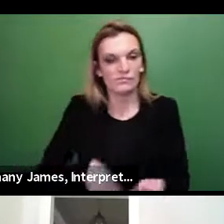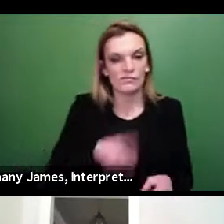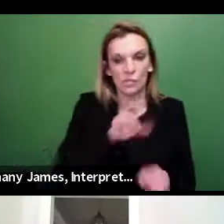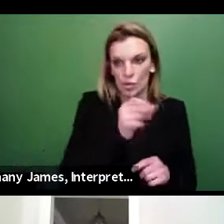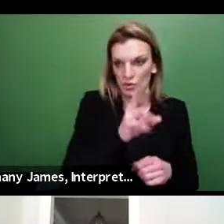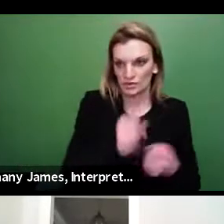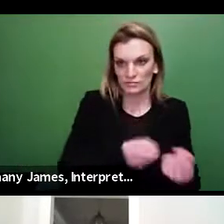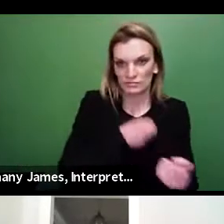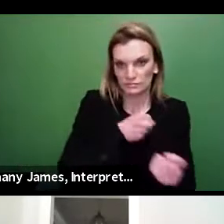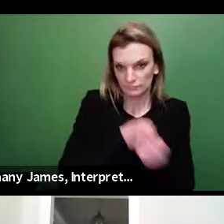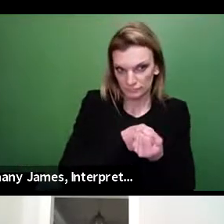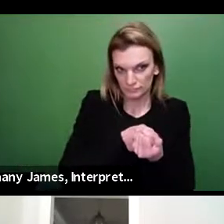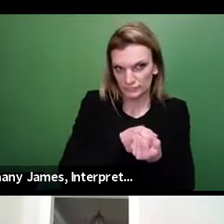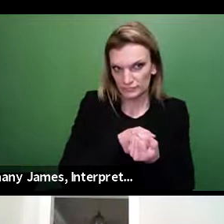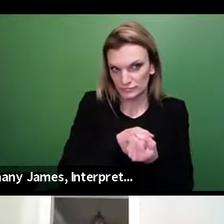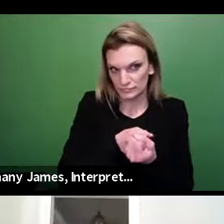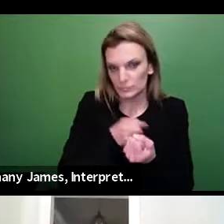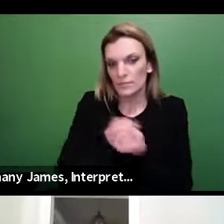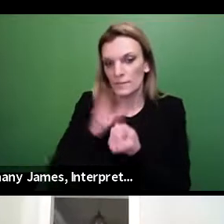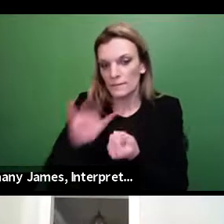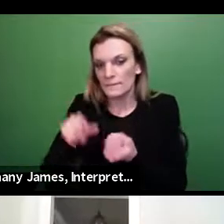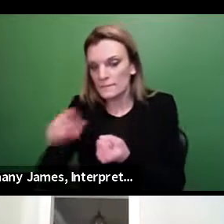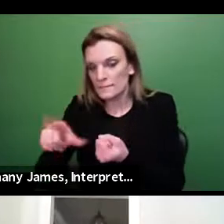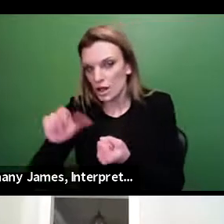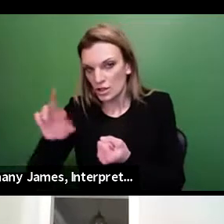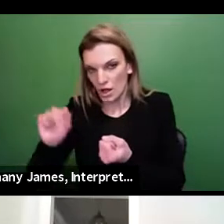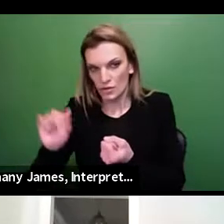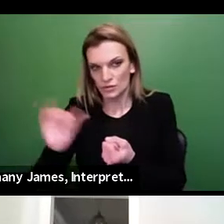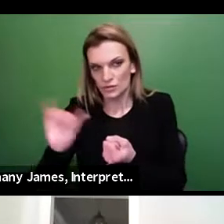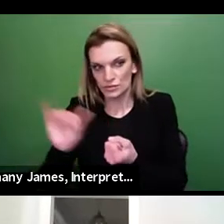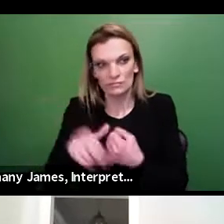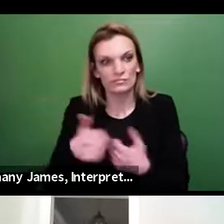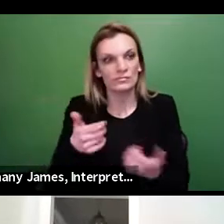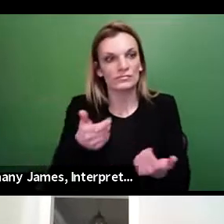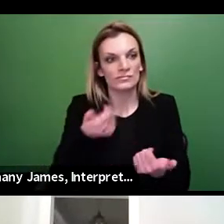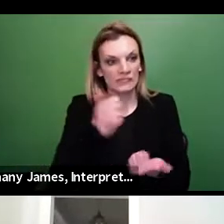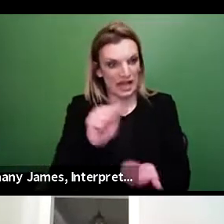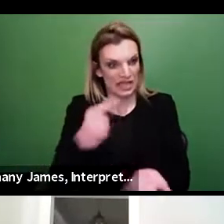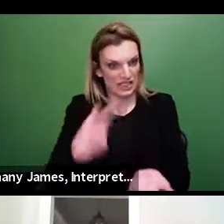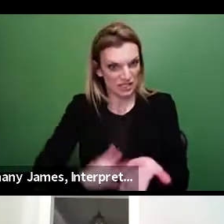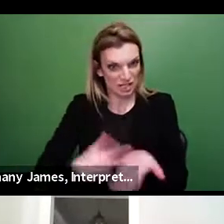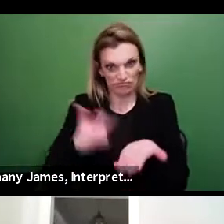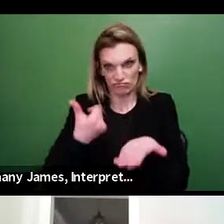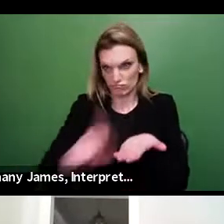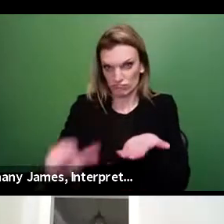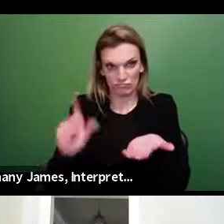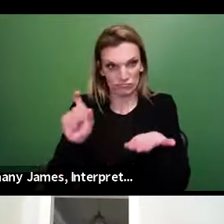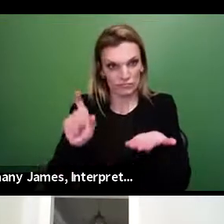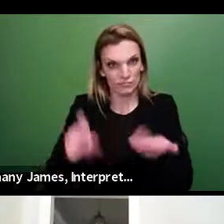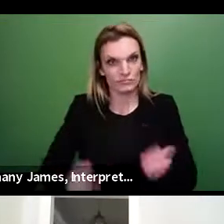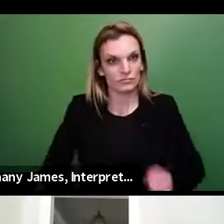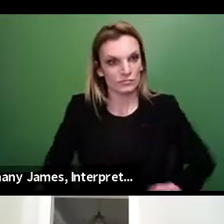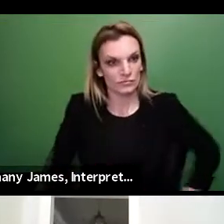Roberson and supported by Commissioner Lara. Is there any discussion on the motion?